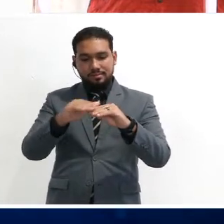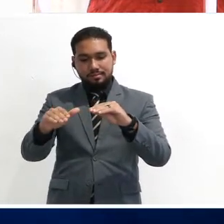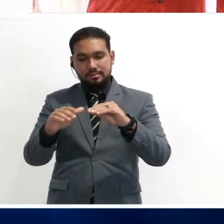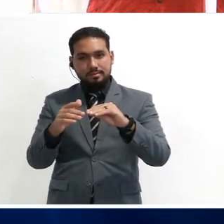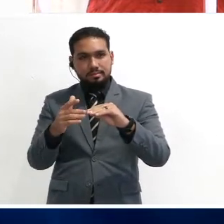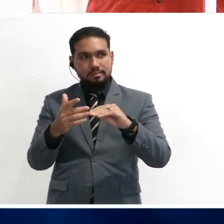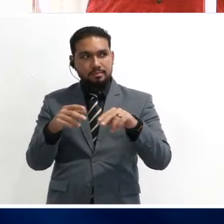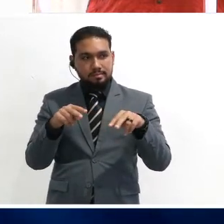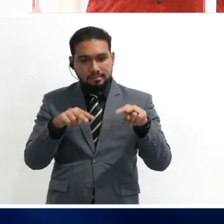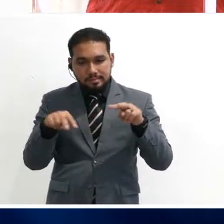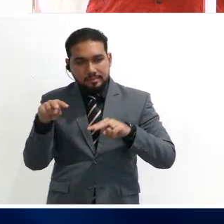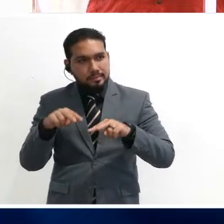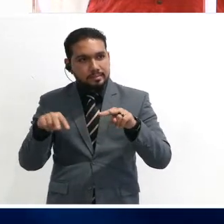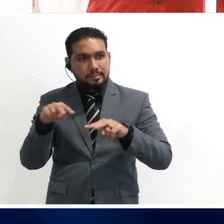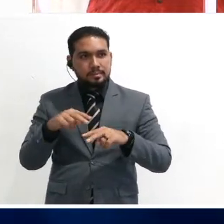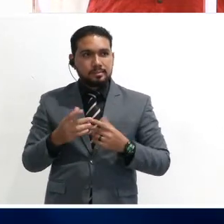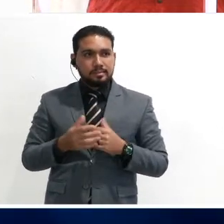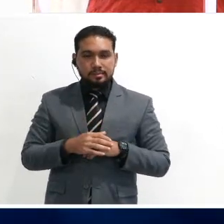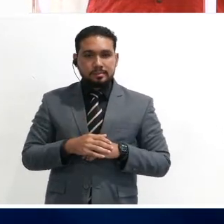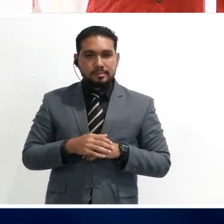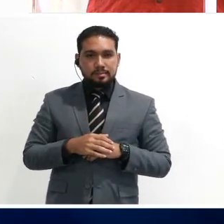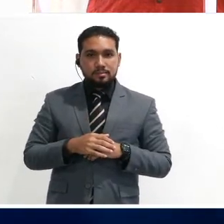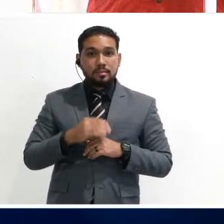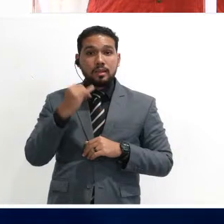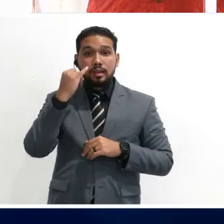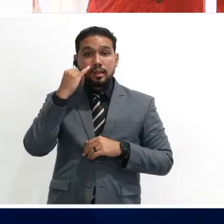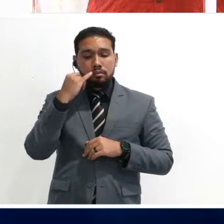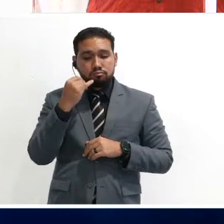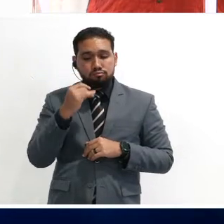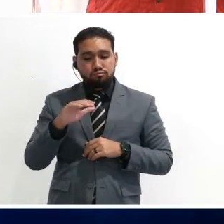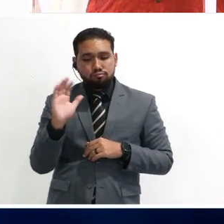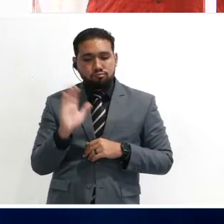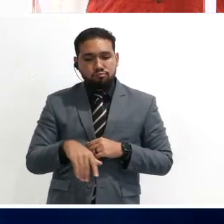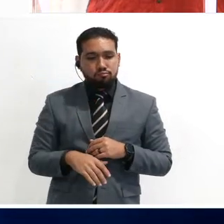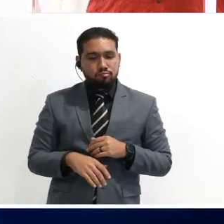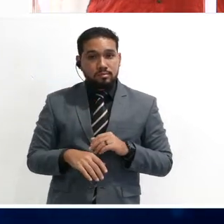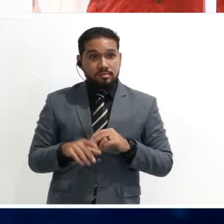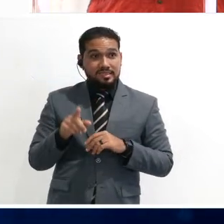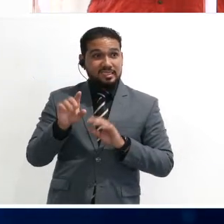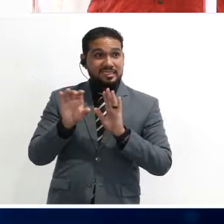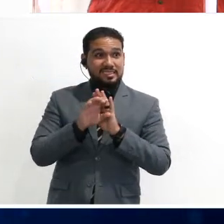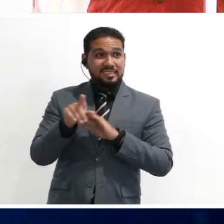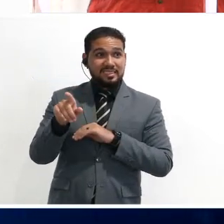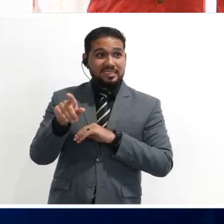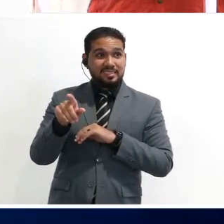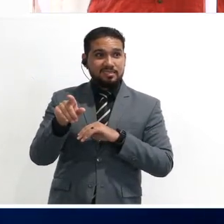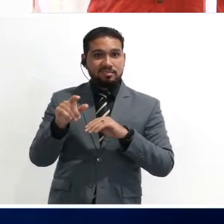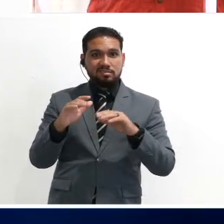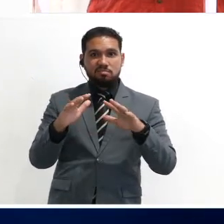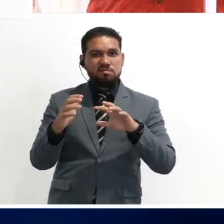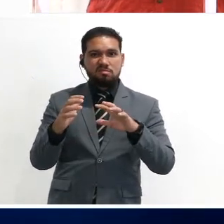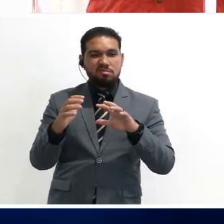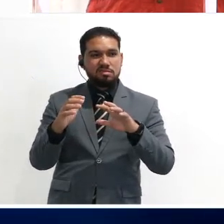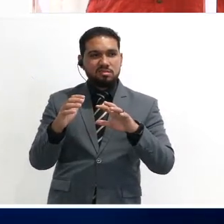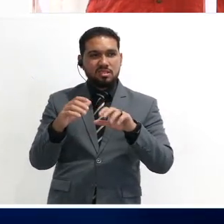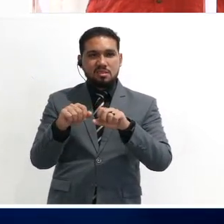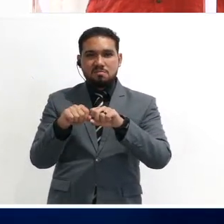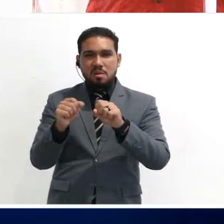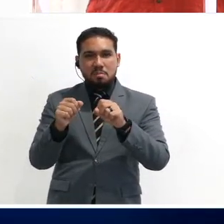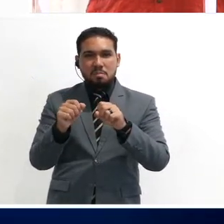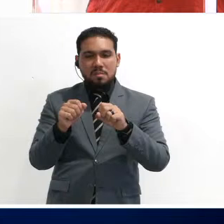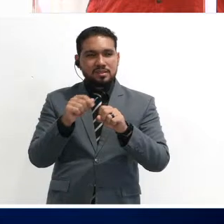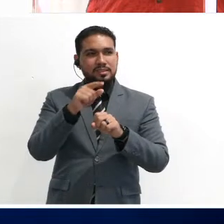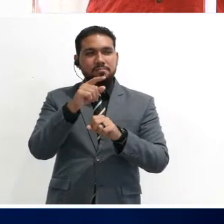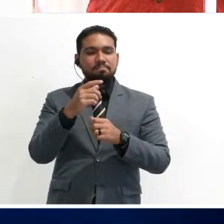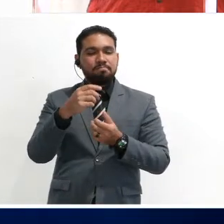And if we don't, we get this. So this is a flip chip crack. So this is between a chip and the